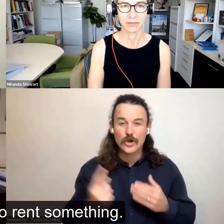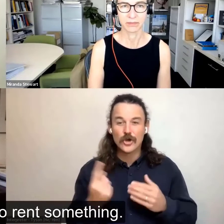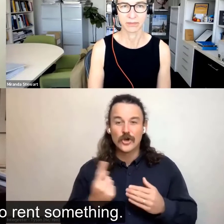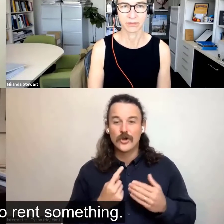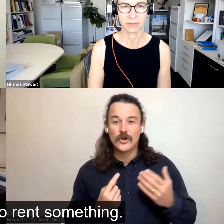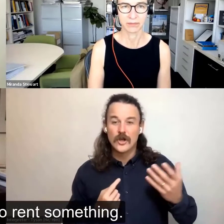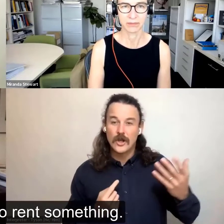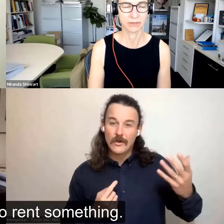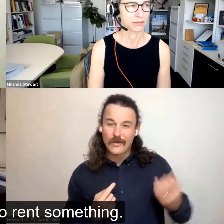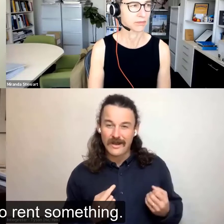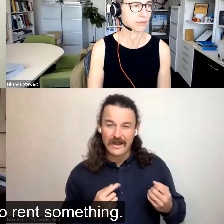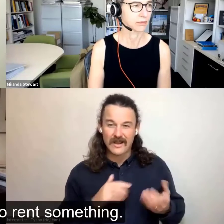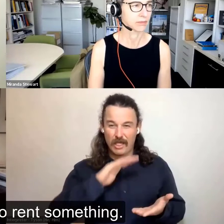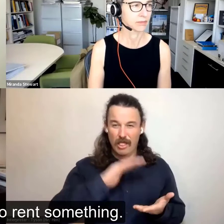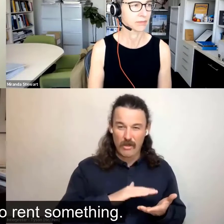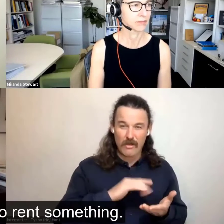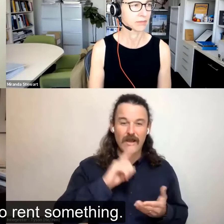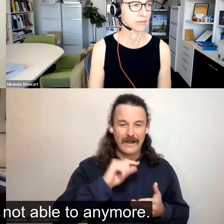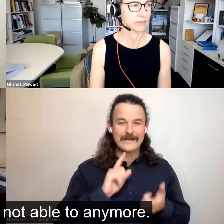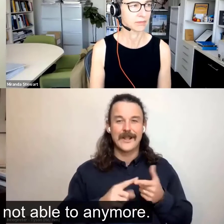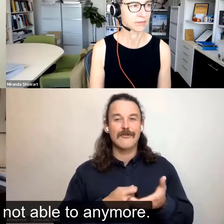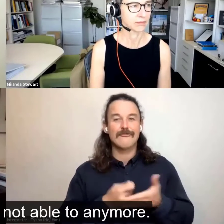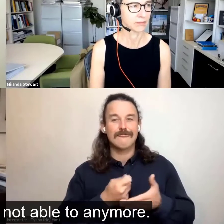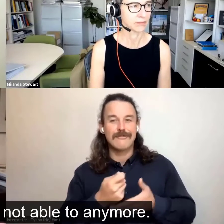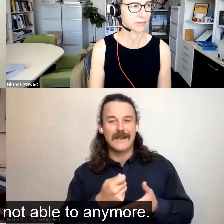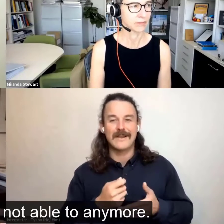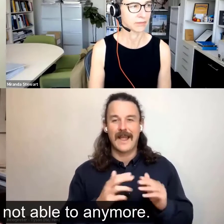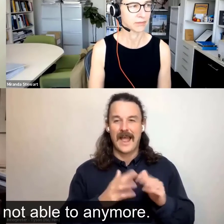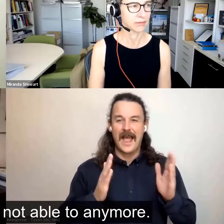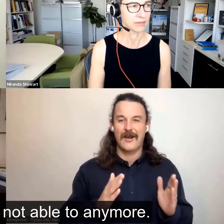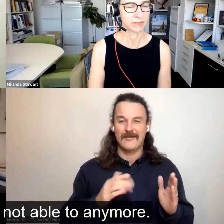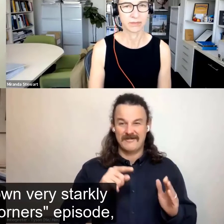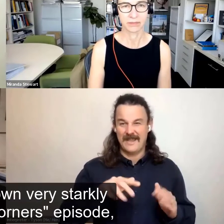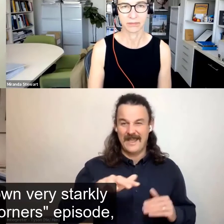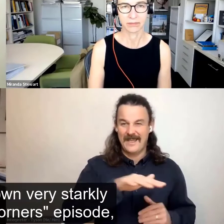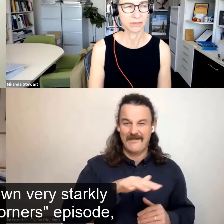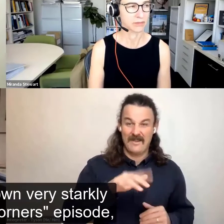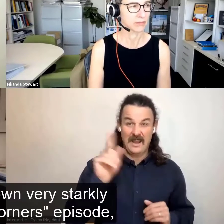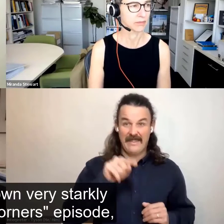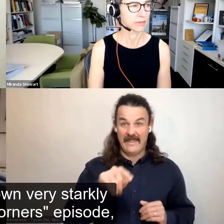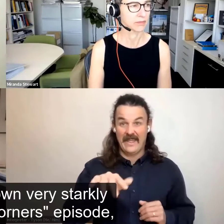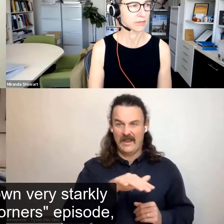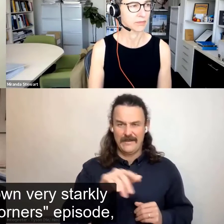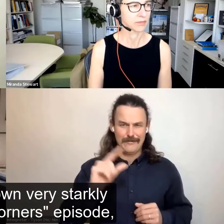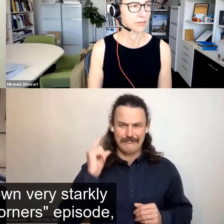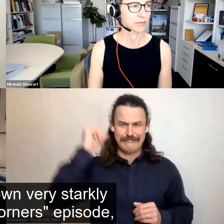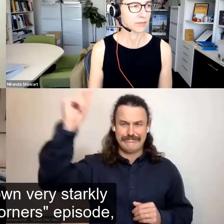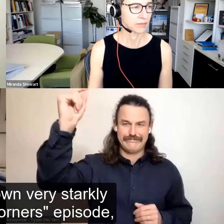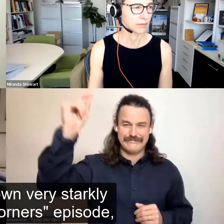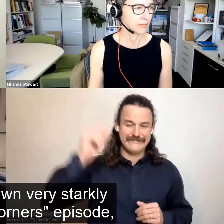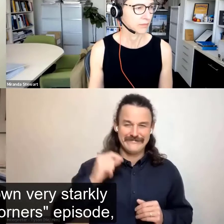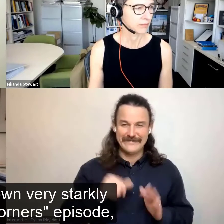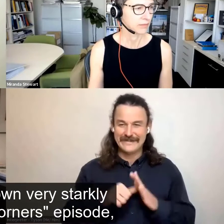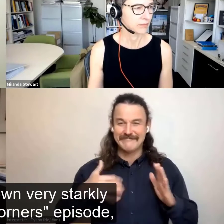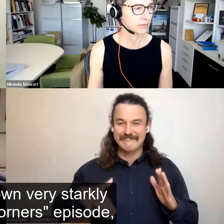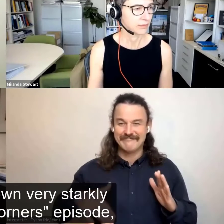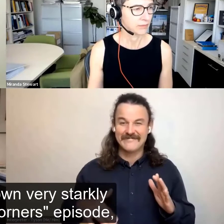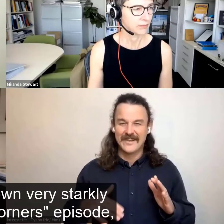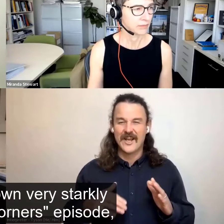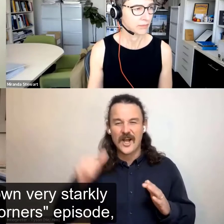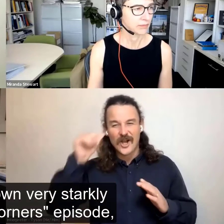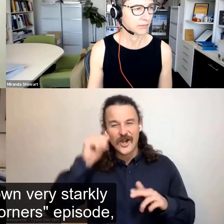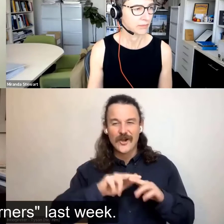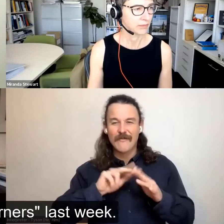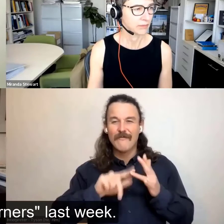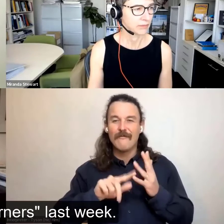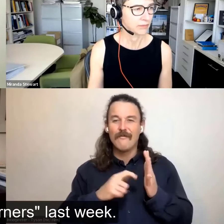able to rent something. I mean, they're just not able to anymore. That was shown very starkly in the Four Corners